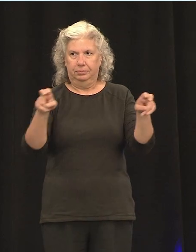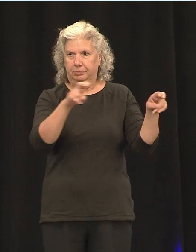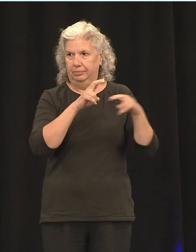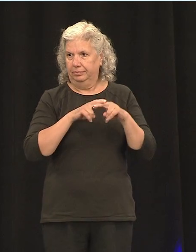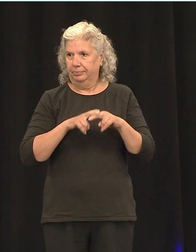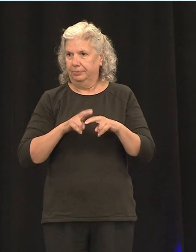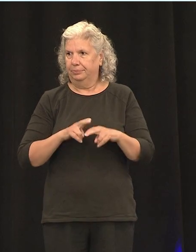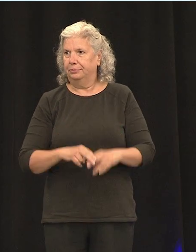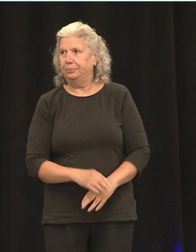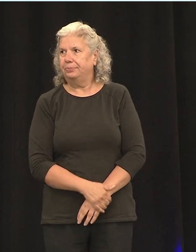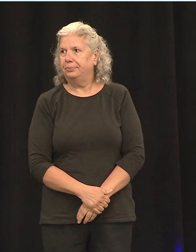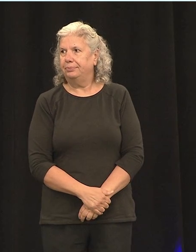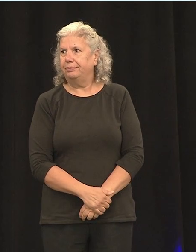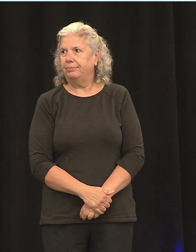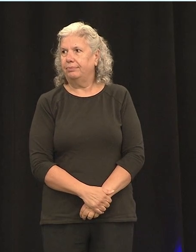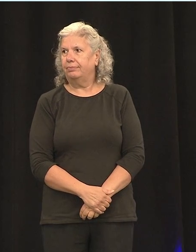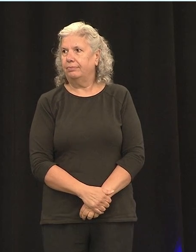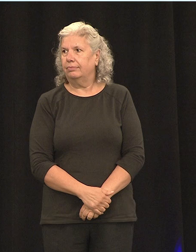Excellent.